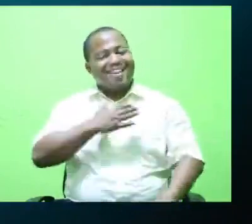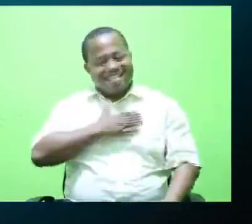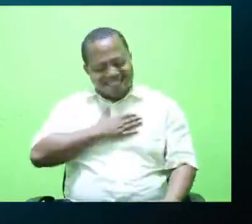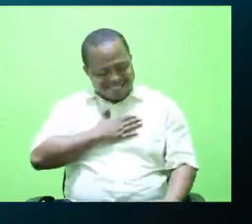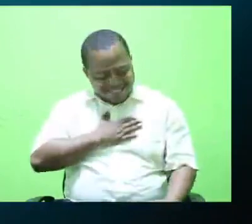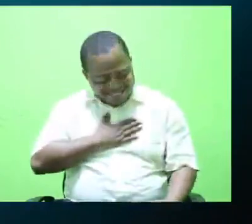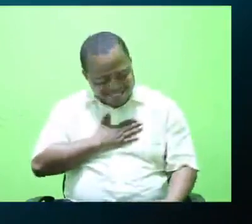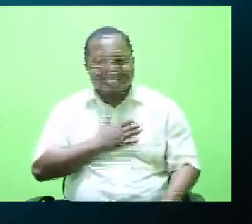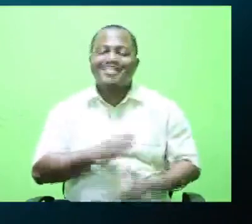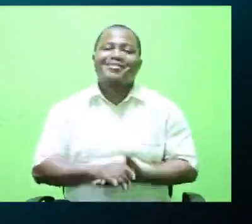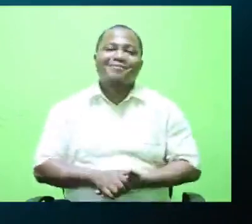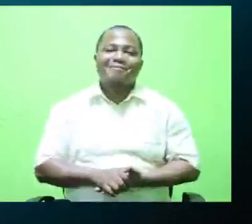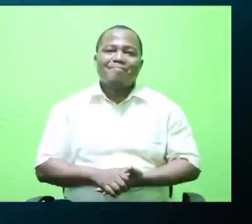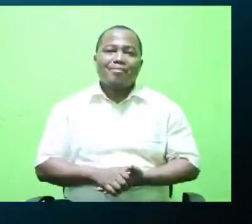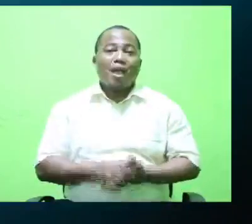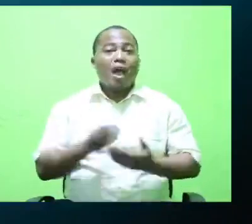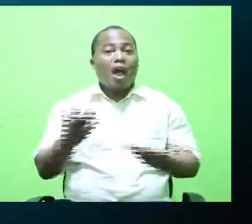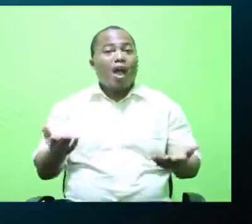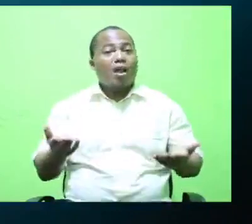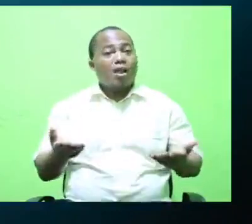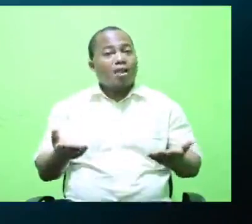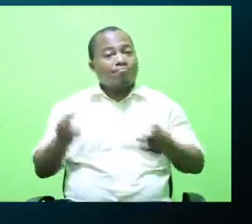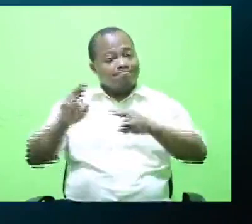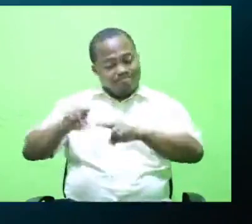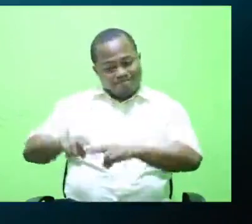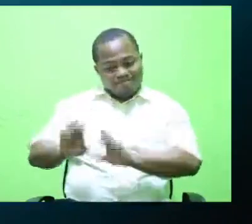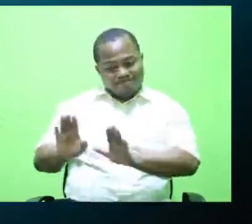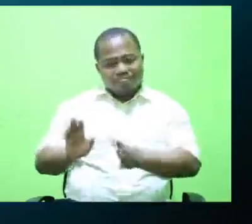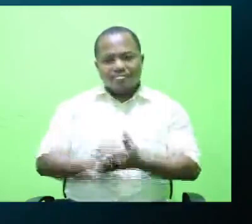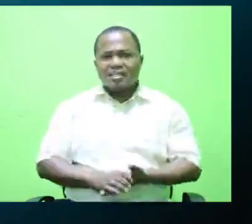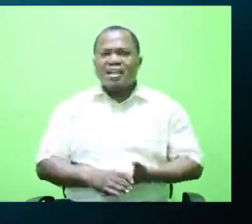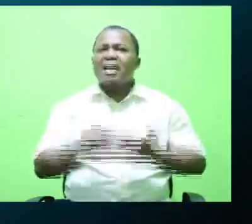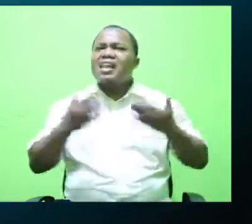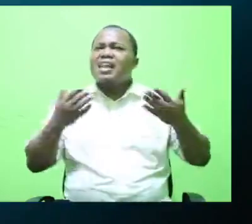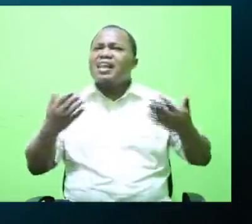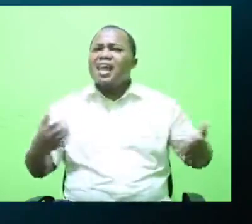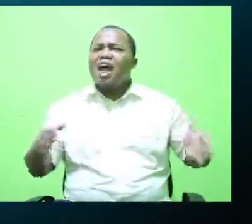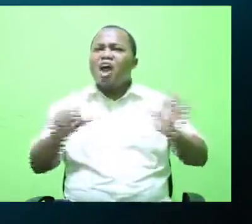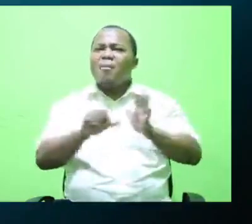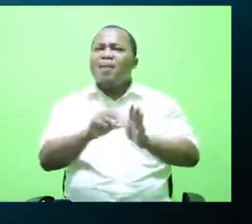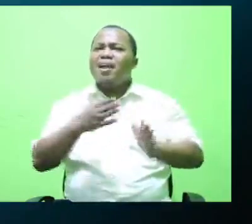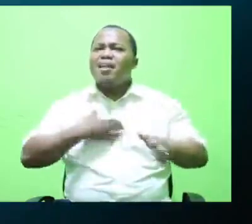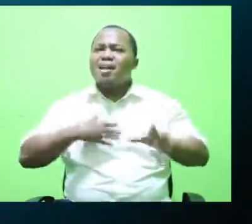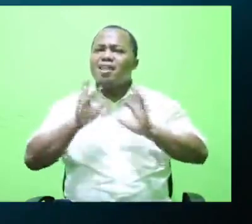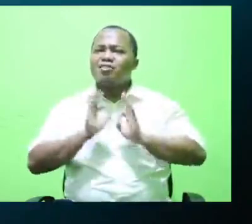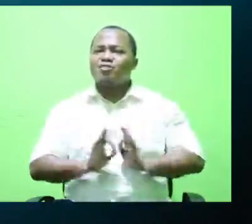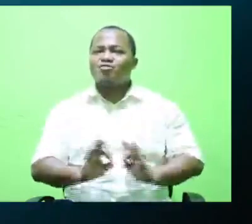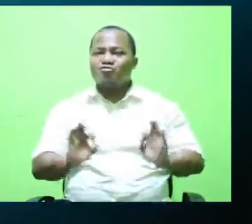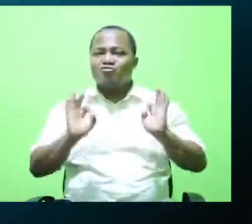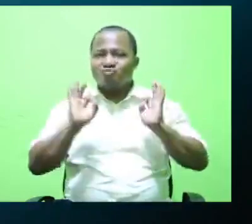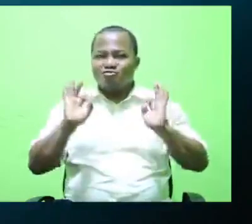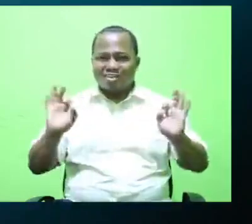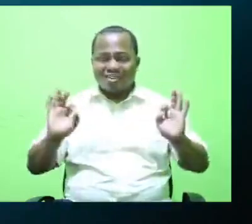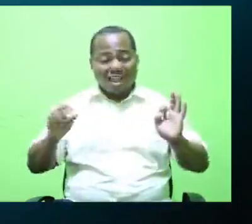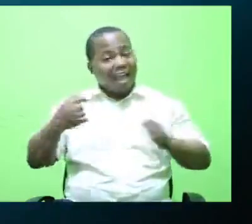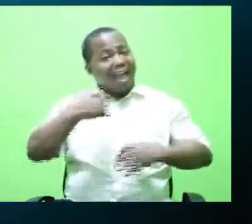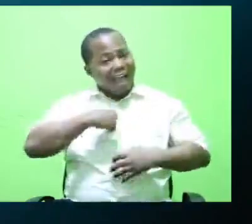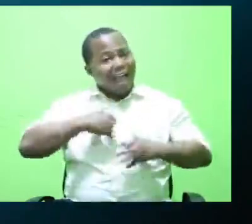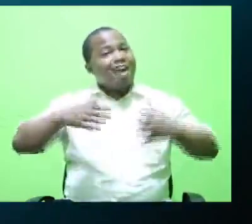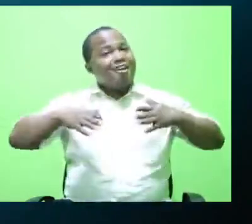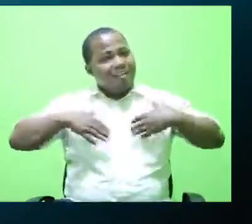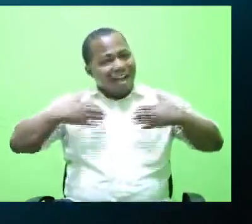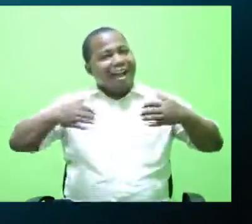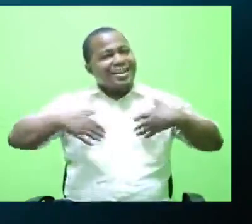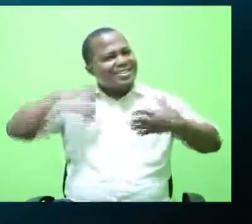Thank you. And take your seat. Now, my dear students, I want